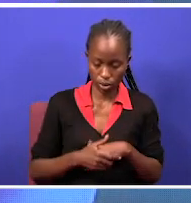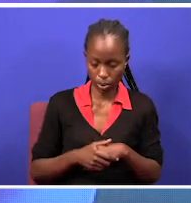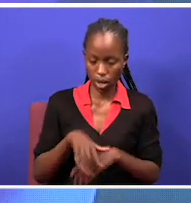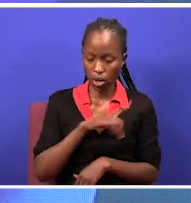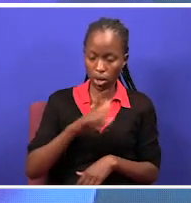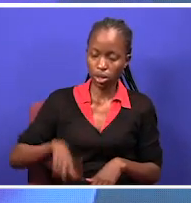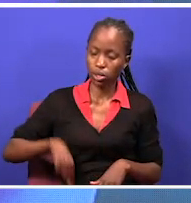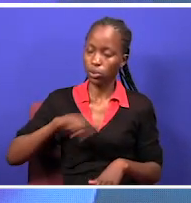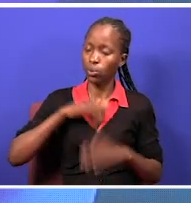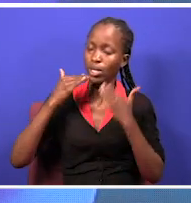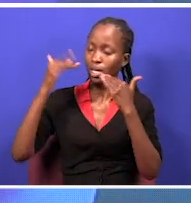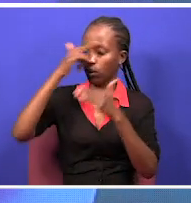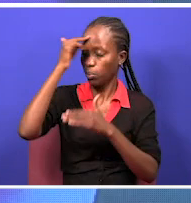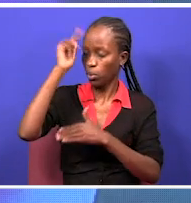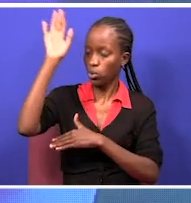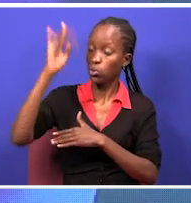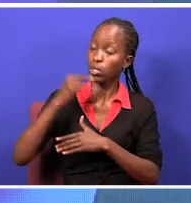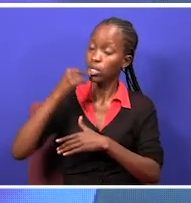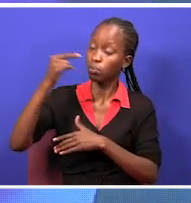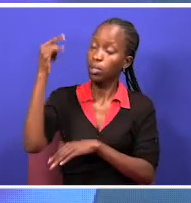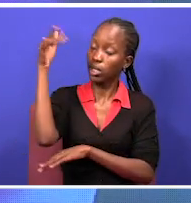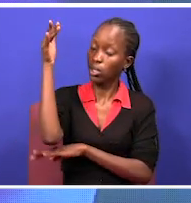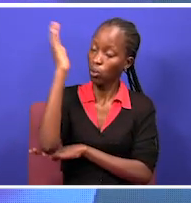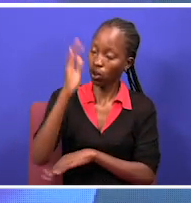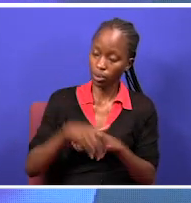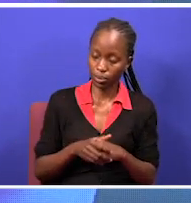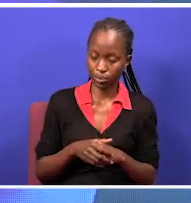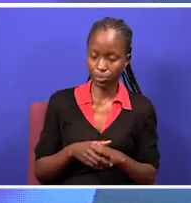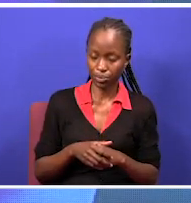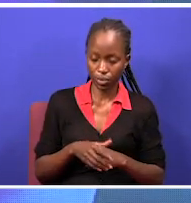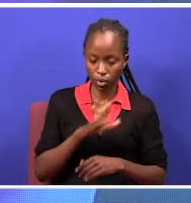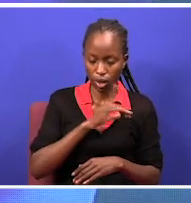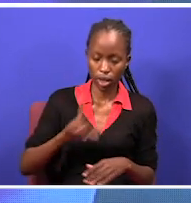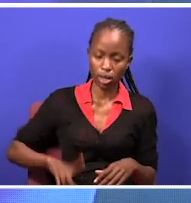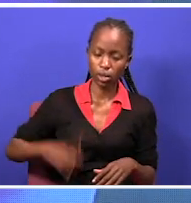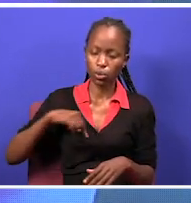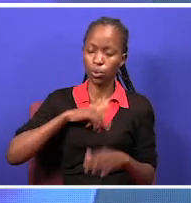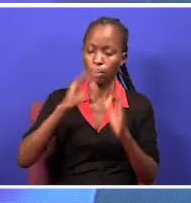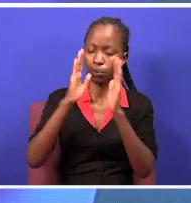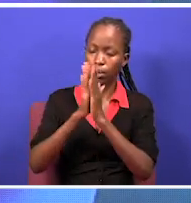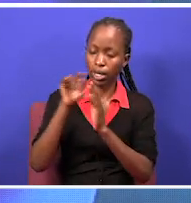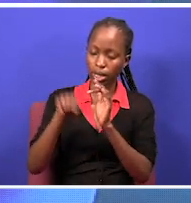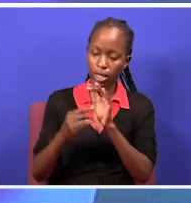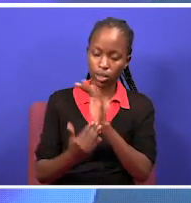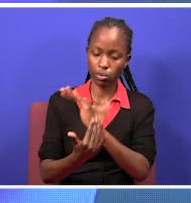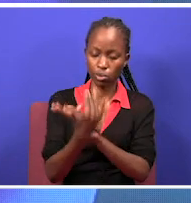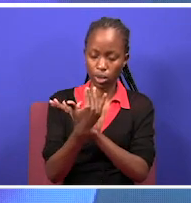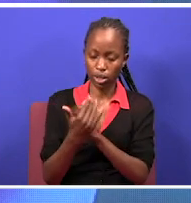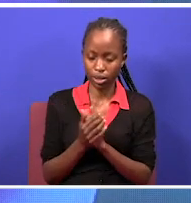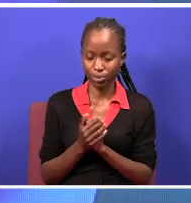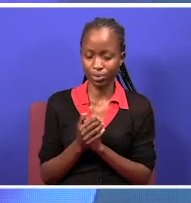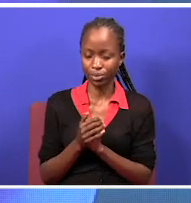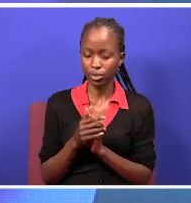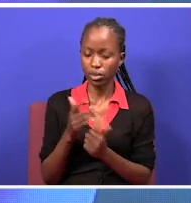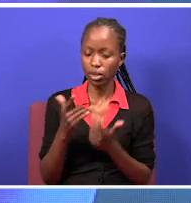We thank you, Lord, because you are a speaking God. And we pray this morning, may